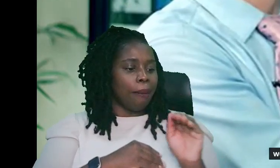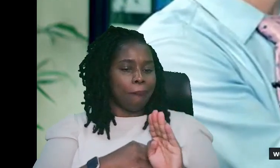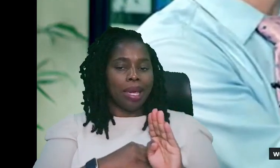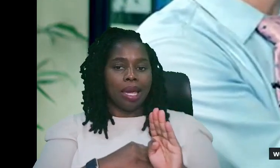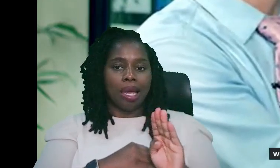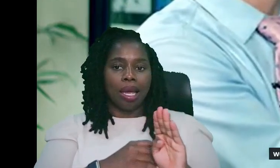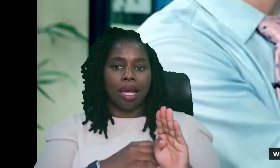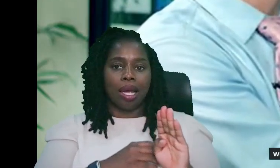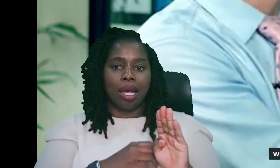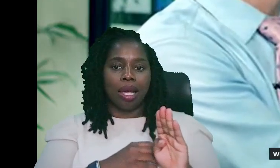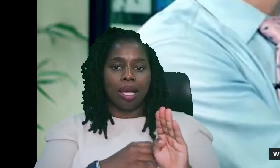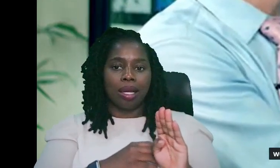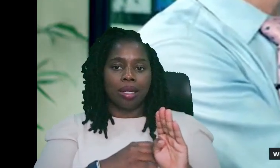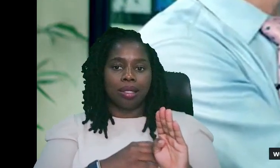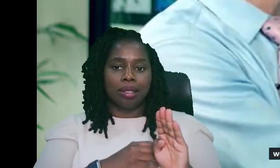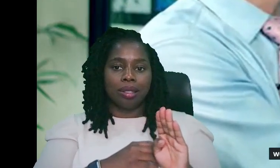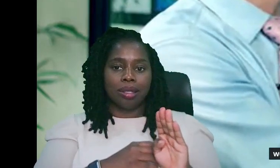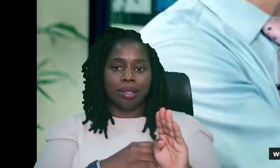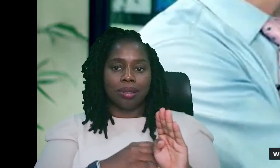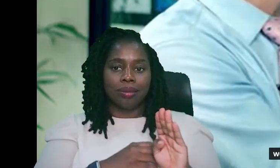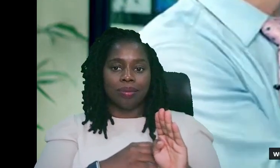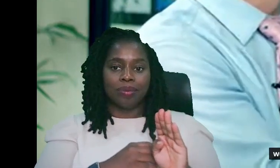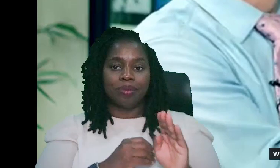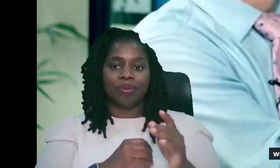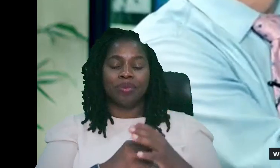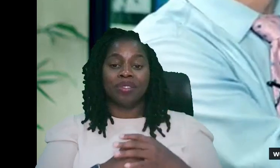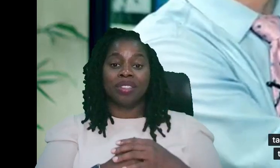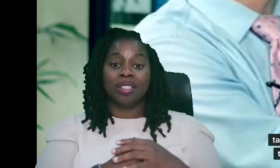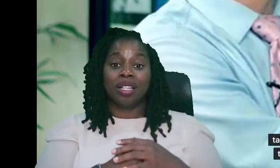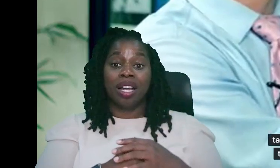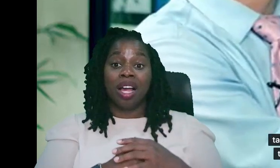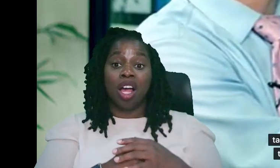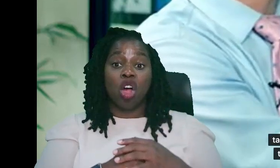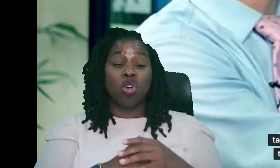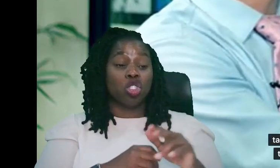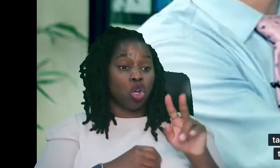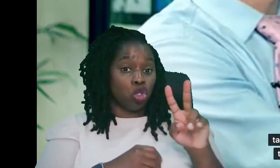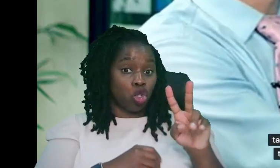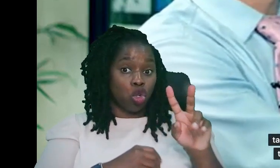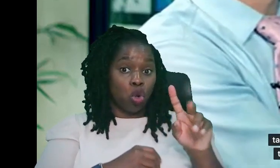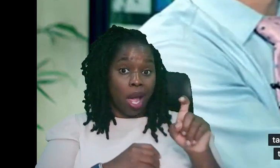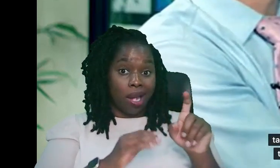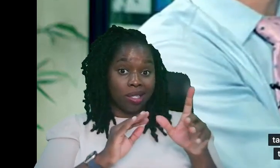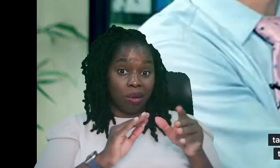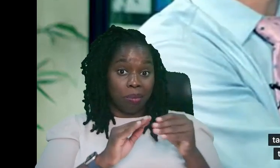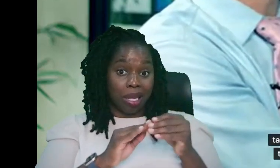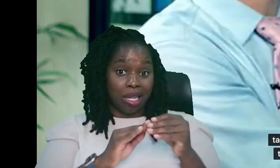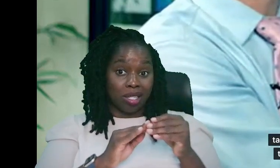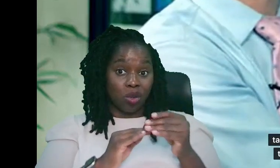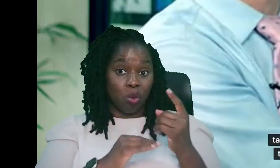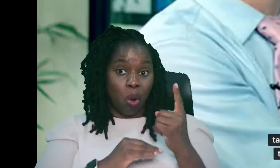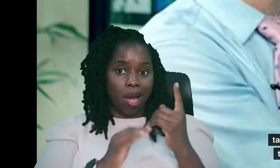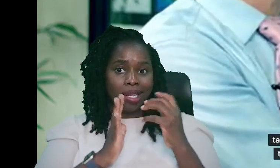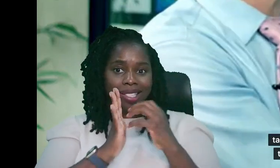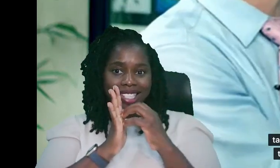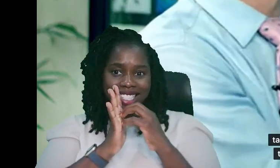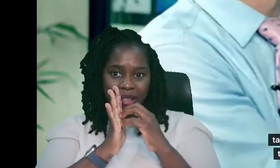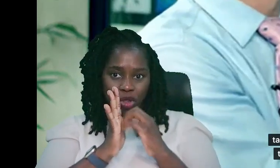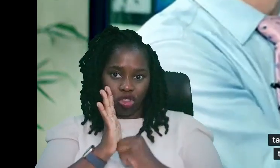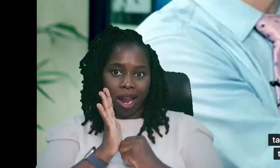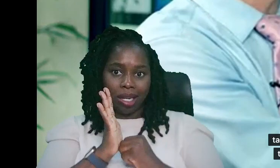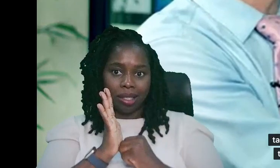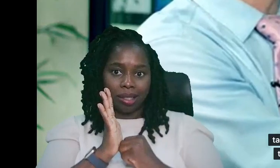want to go from A to B, we would take 2x plus 1 and then subtract this